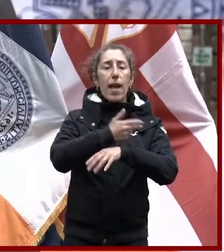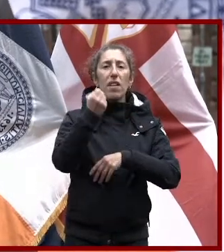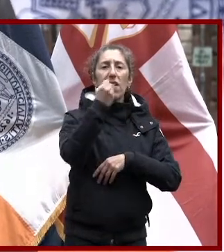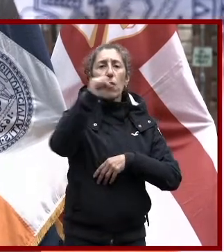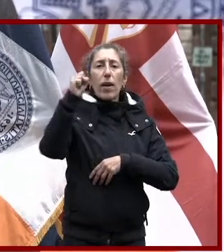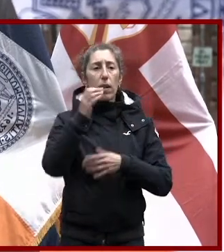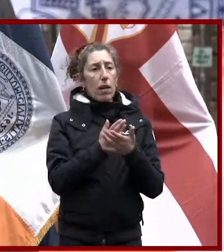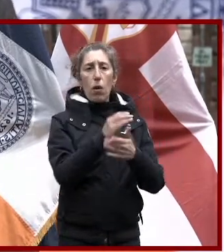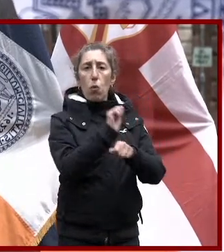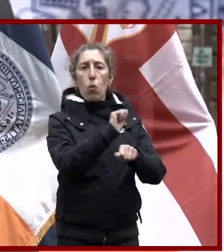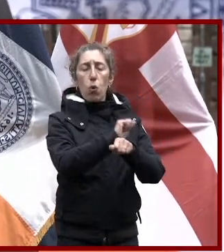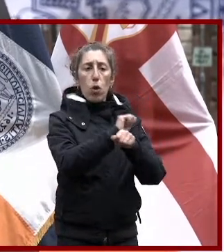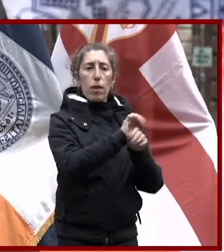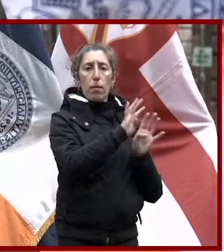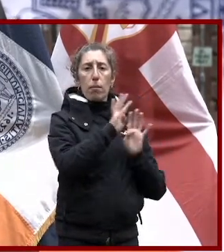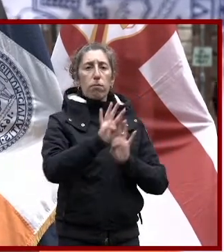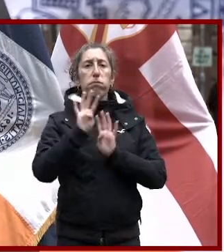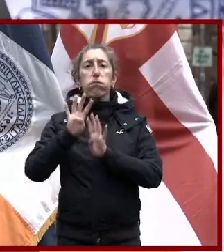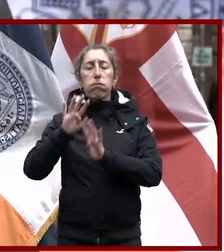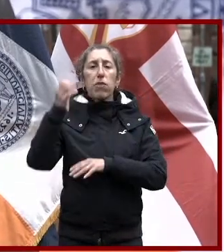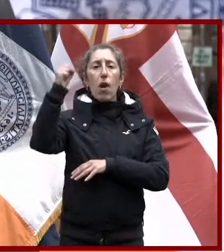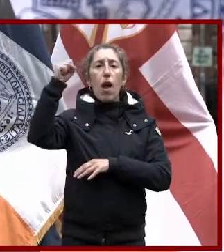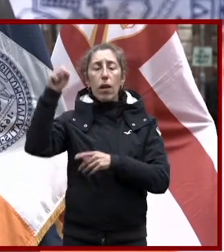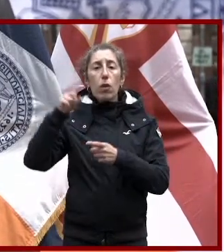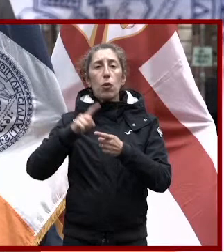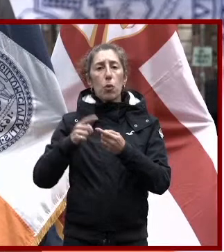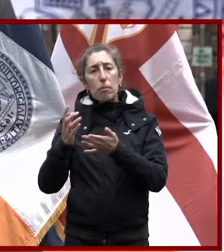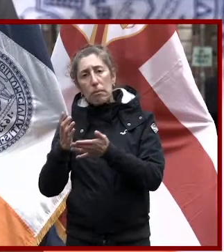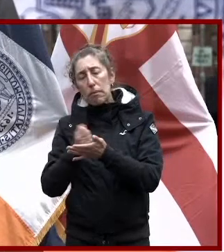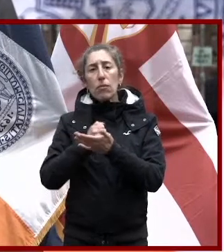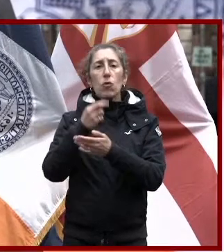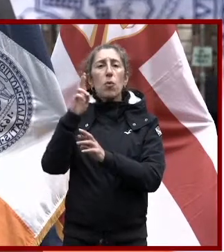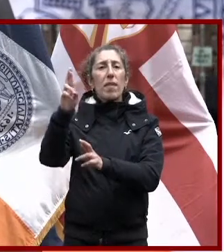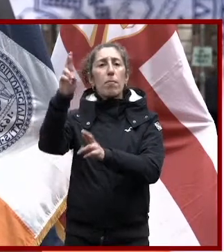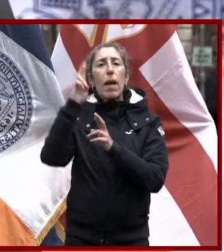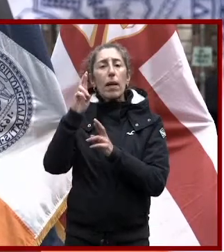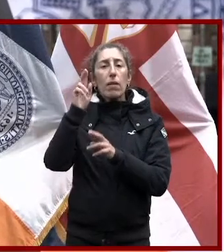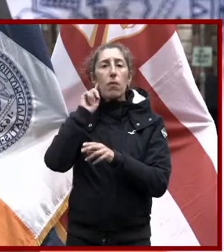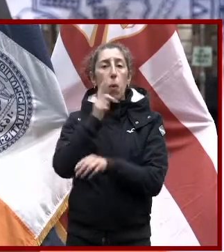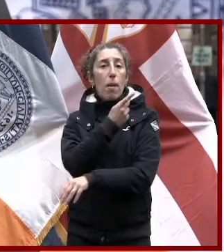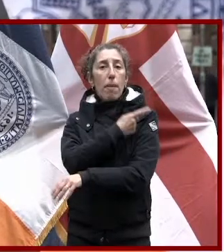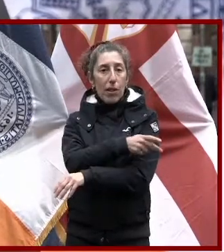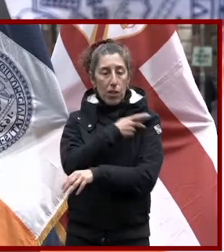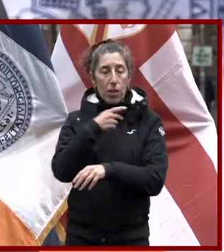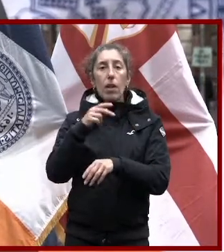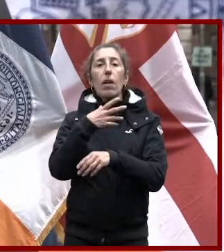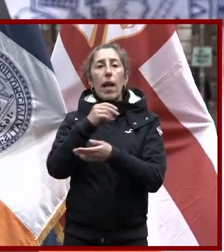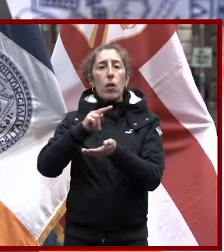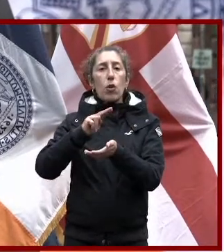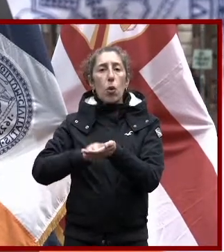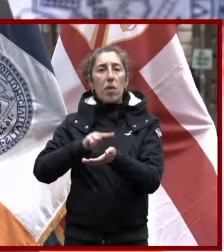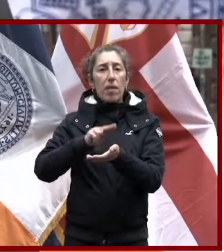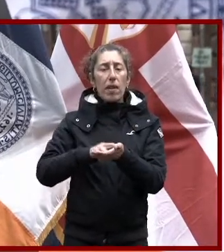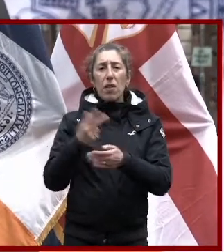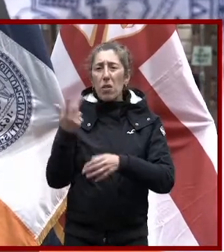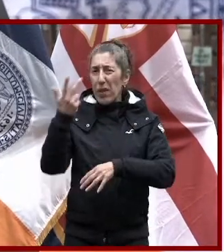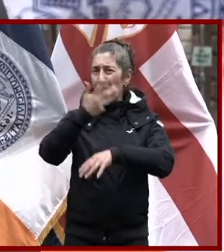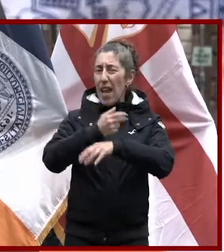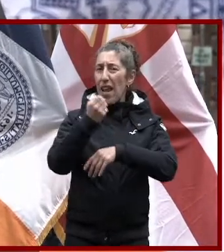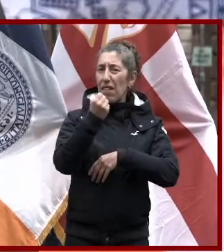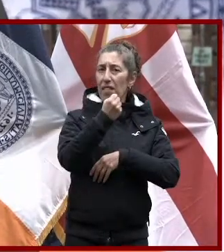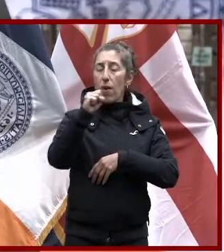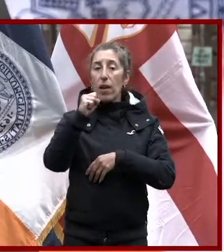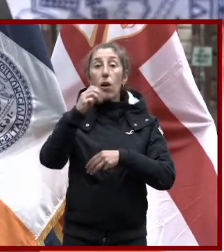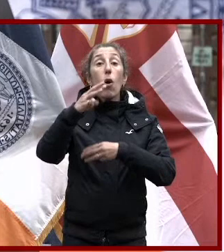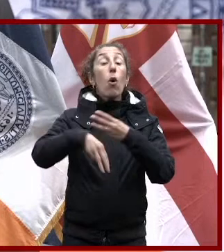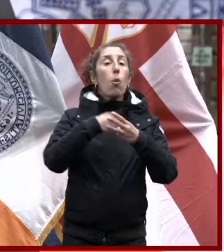respect for our nurses and patients. The nurses' struggle captured the world's attention